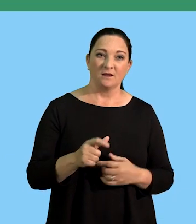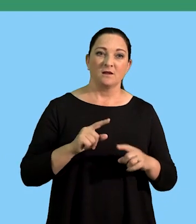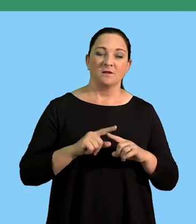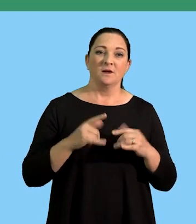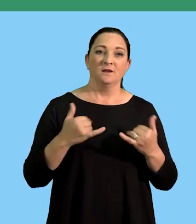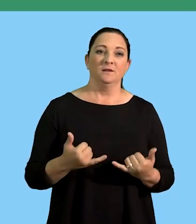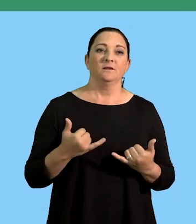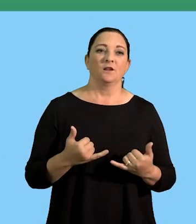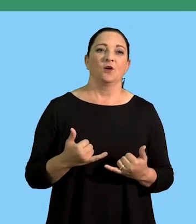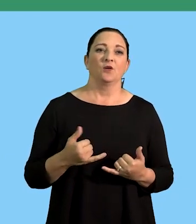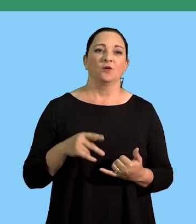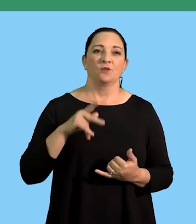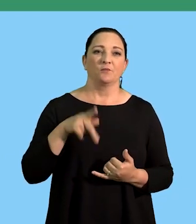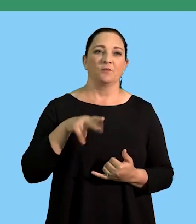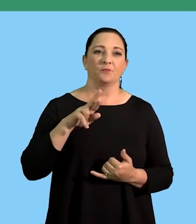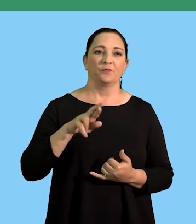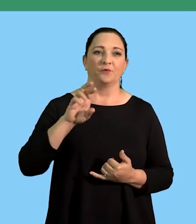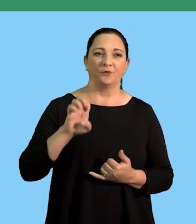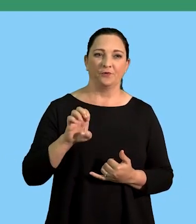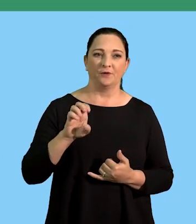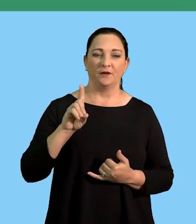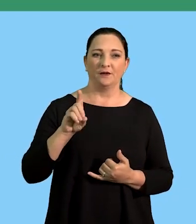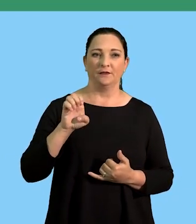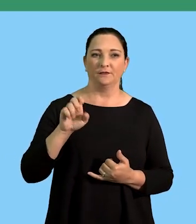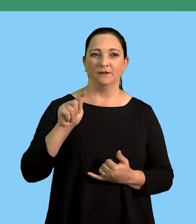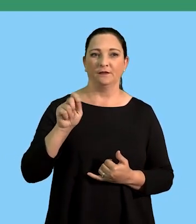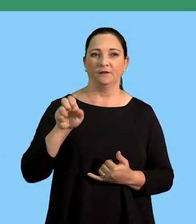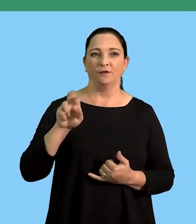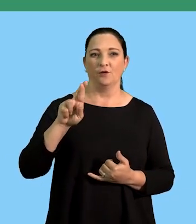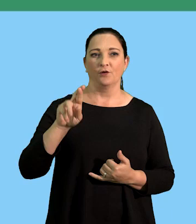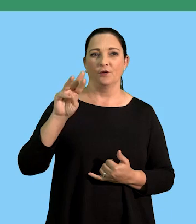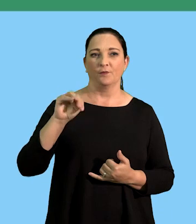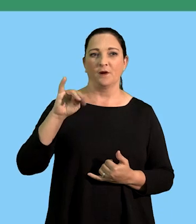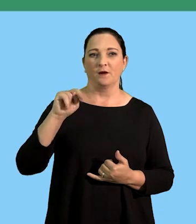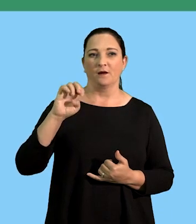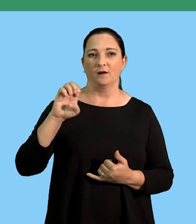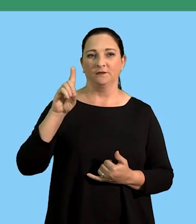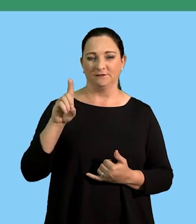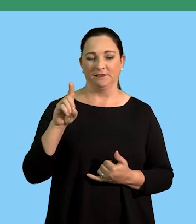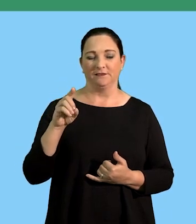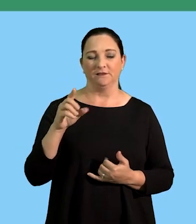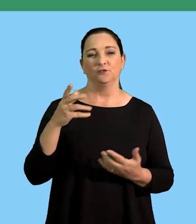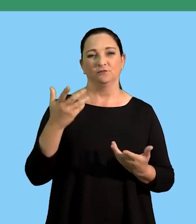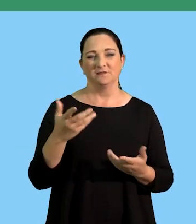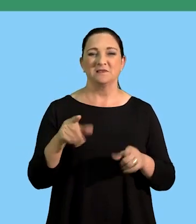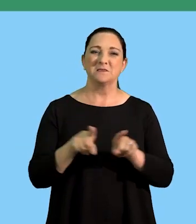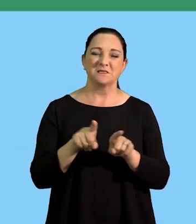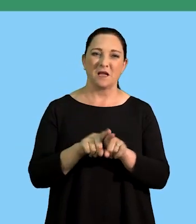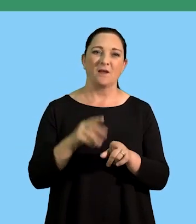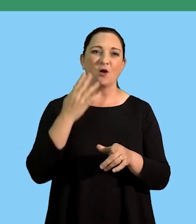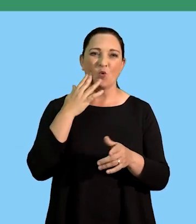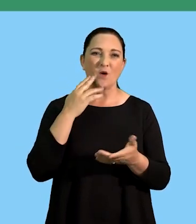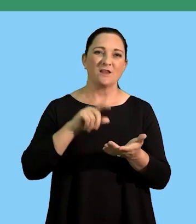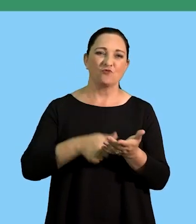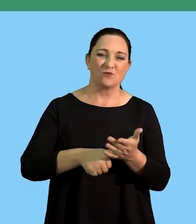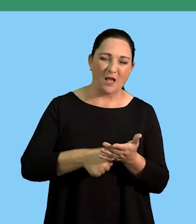insured reaches a predetermined age. This would be applicable to retirement. And as we proceed, the aim is to